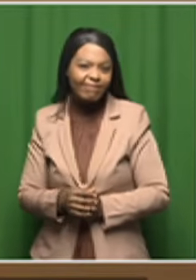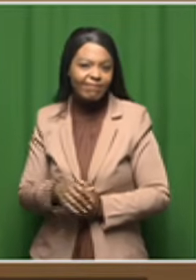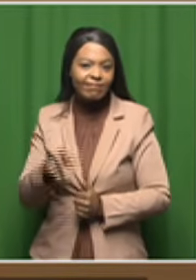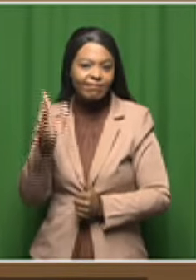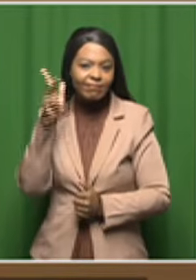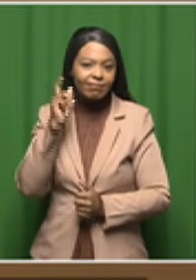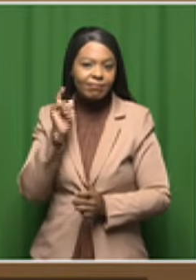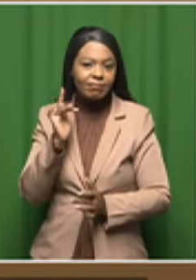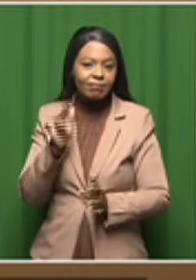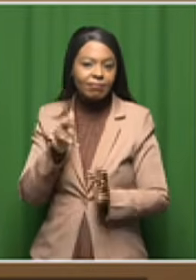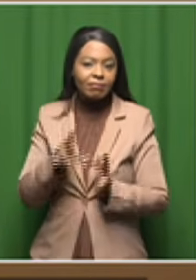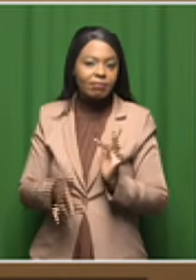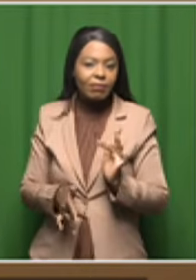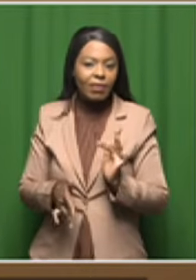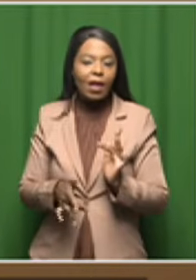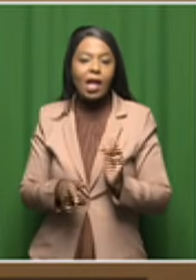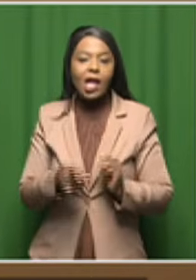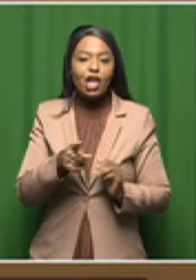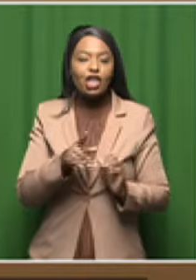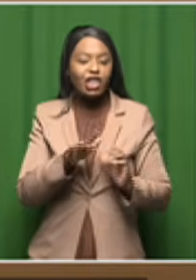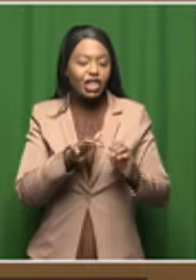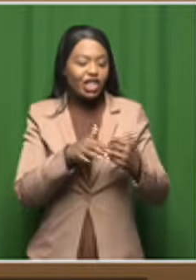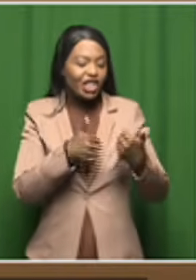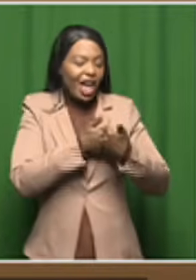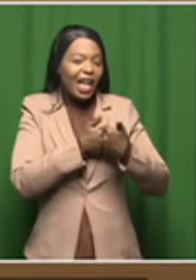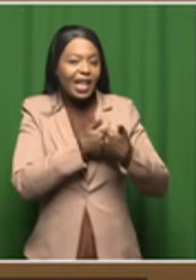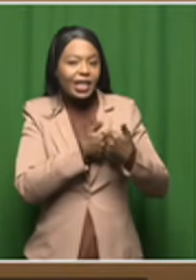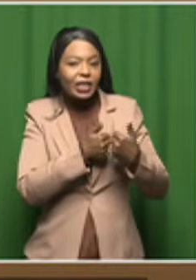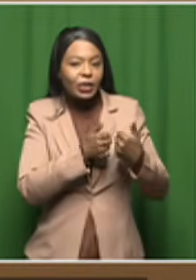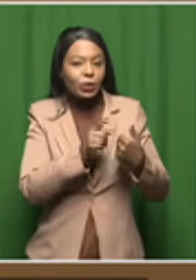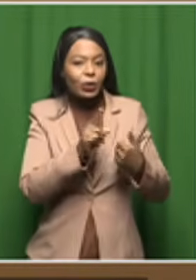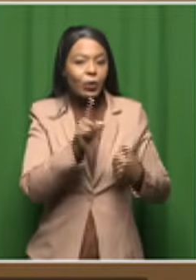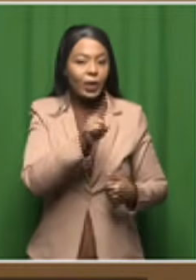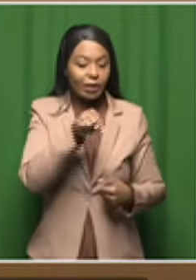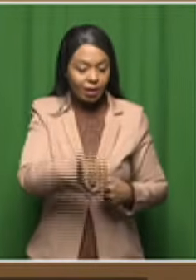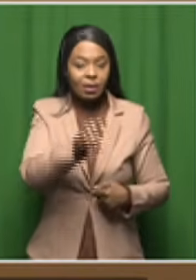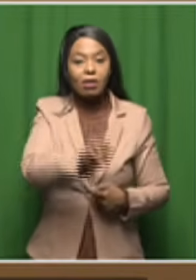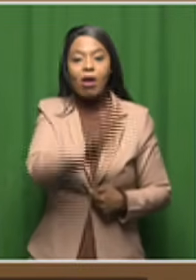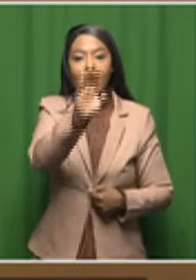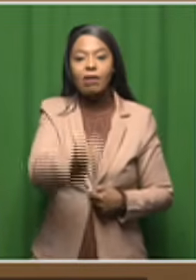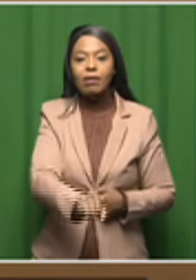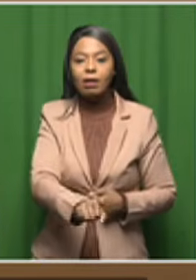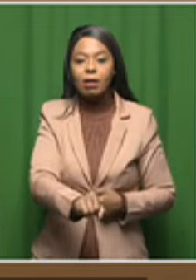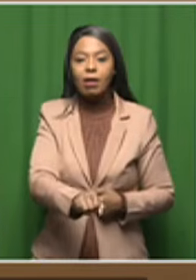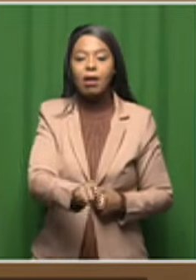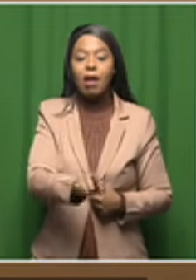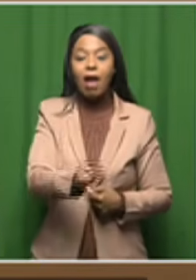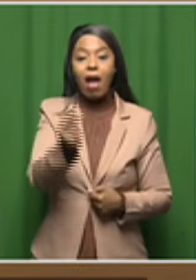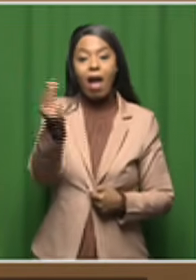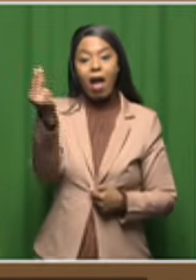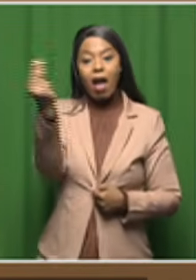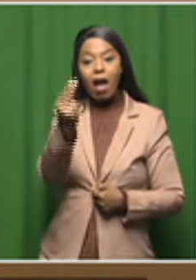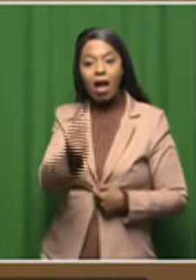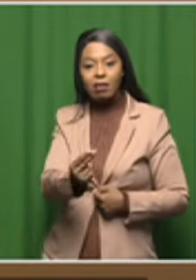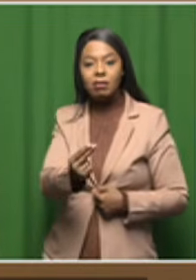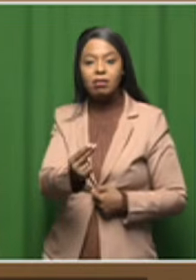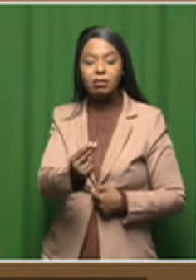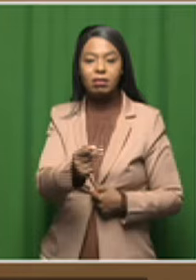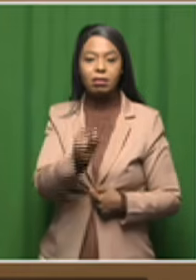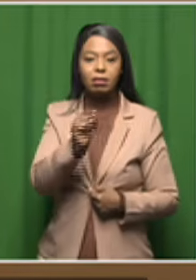The biggest challenge is, in South Africa is that art is not,